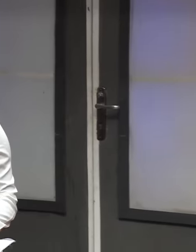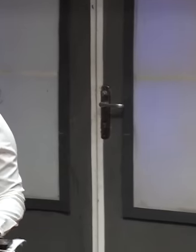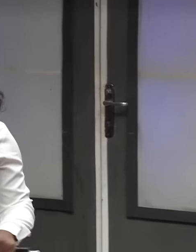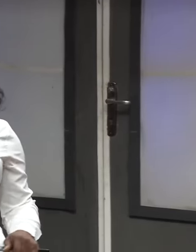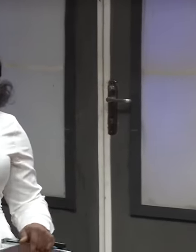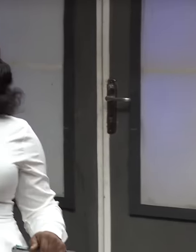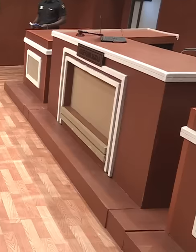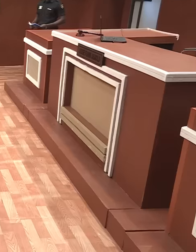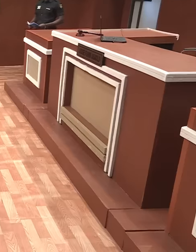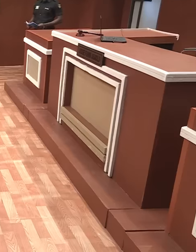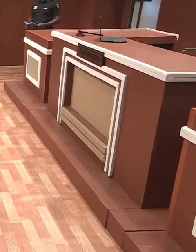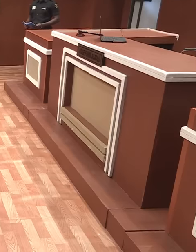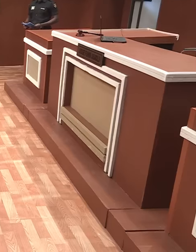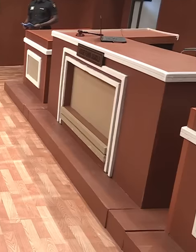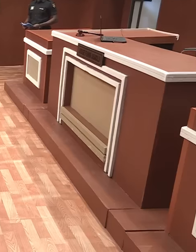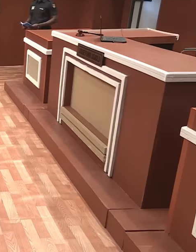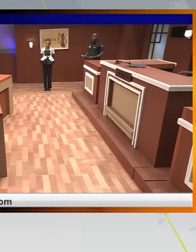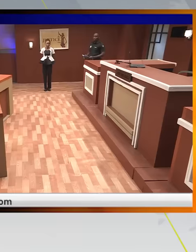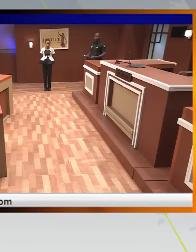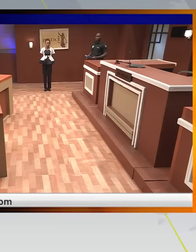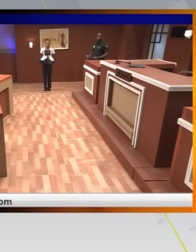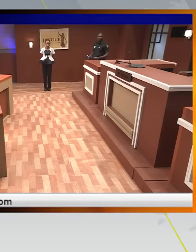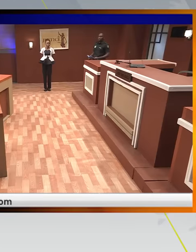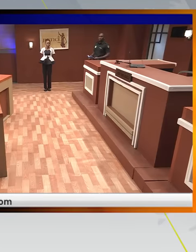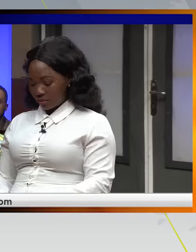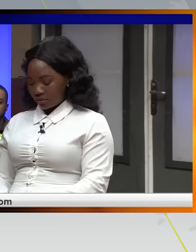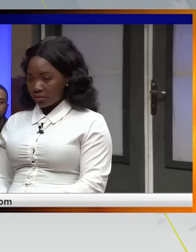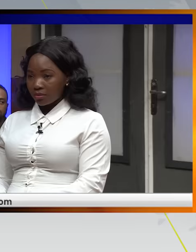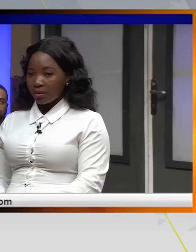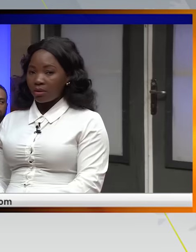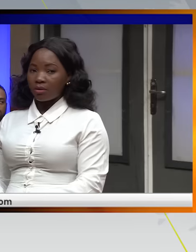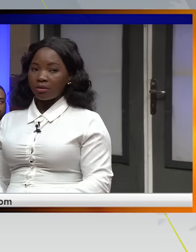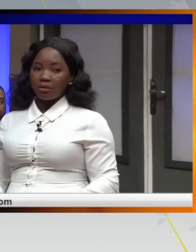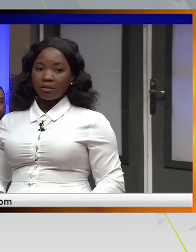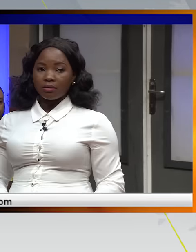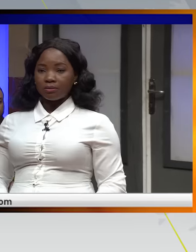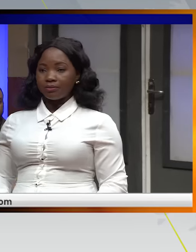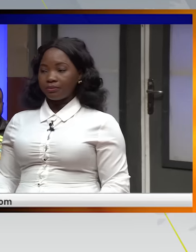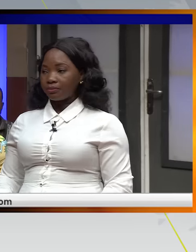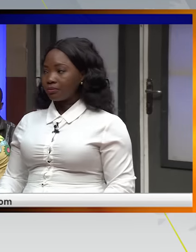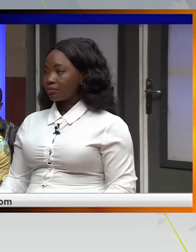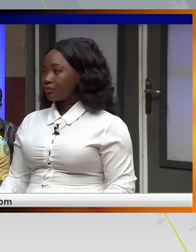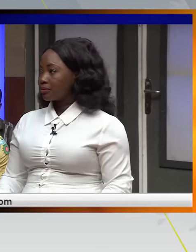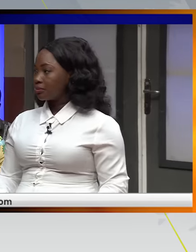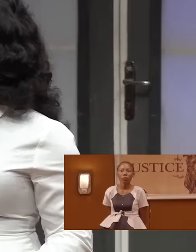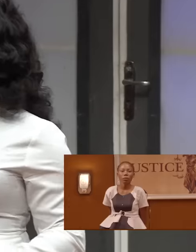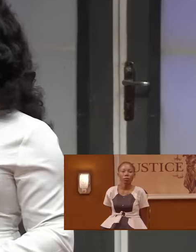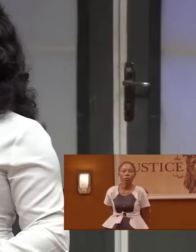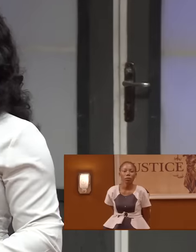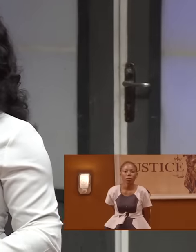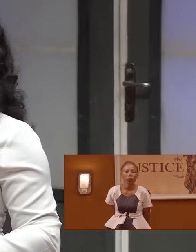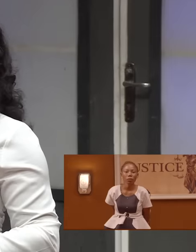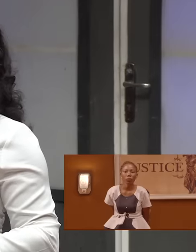On the Justice Court, the plaintiff, Adewomi Akinade, is asking the court to compel the father of her children